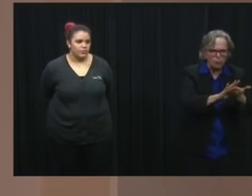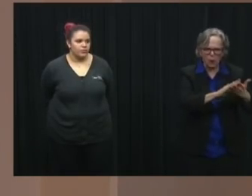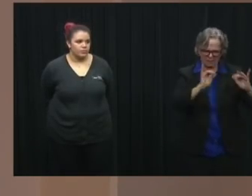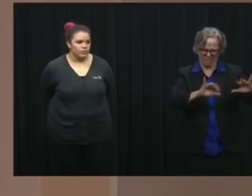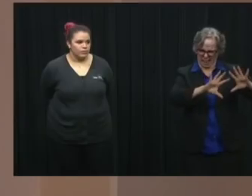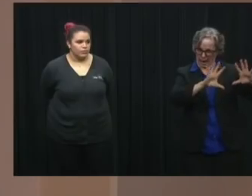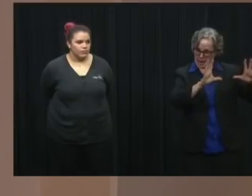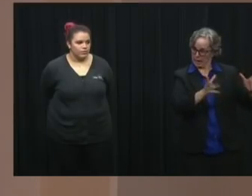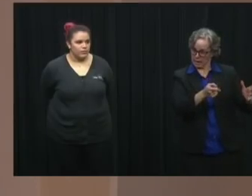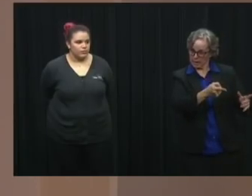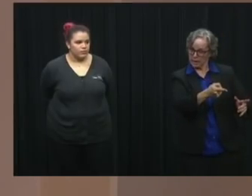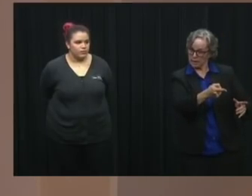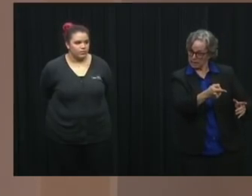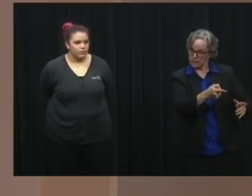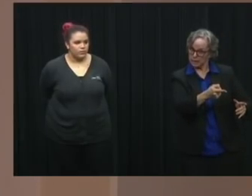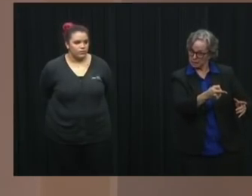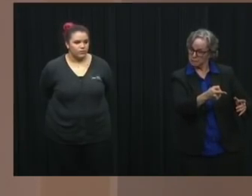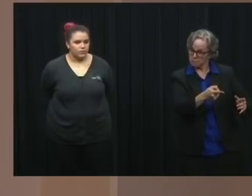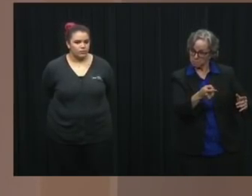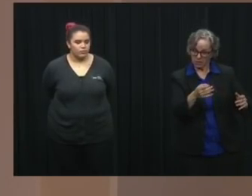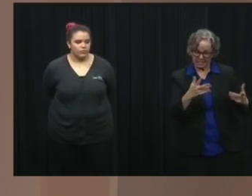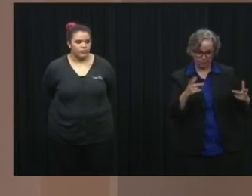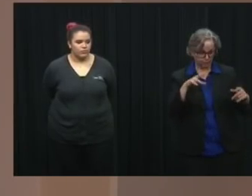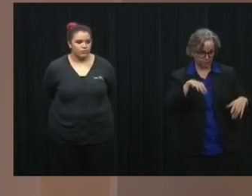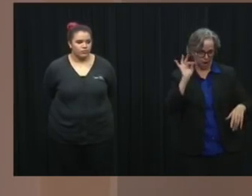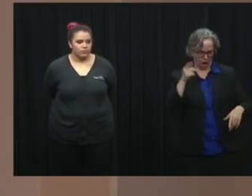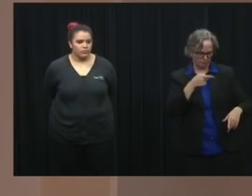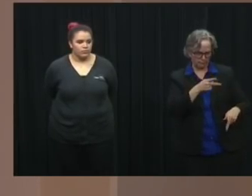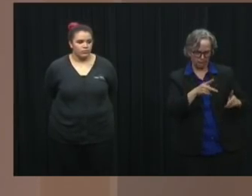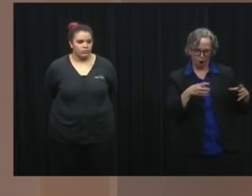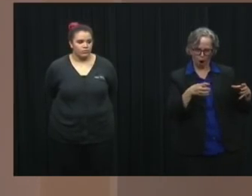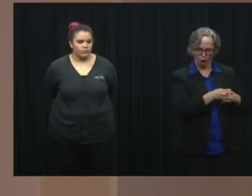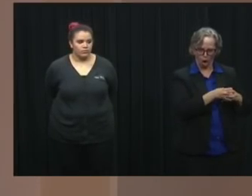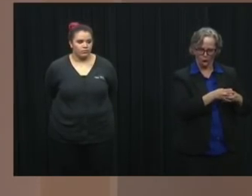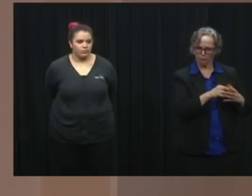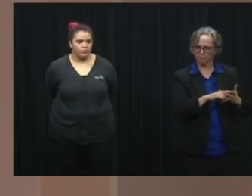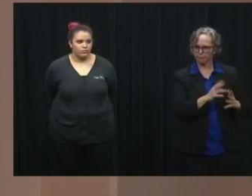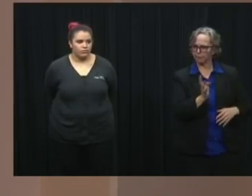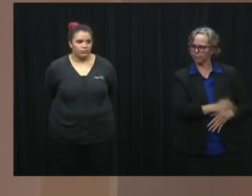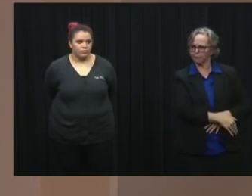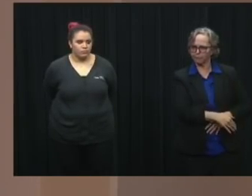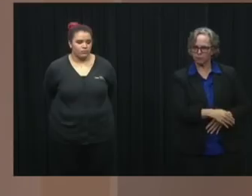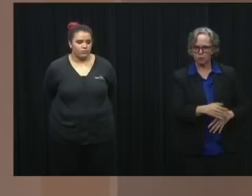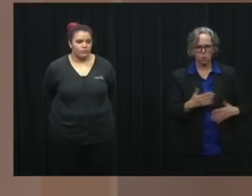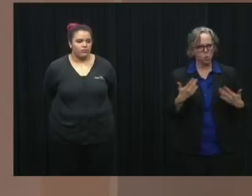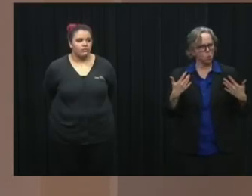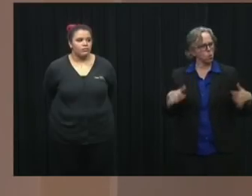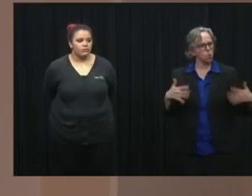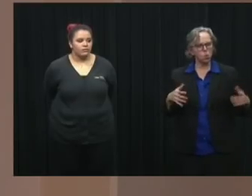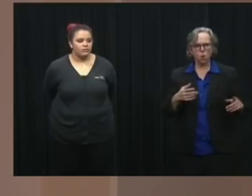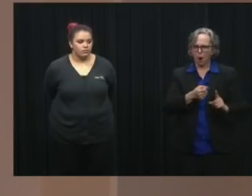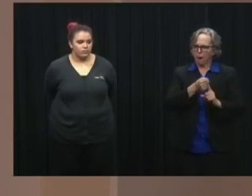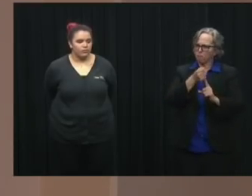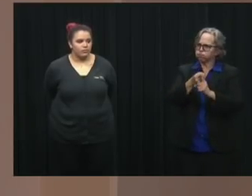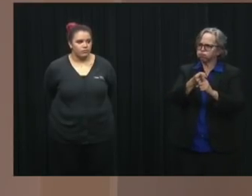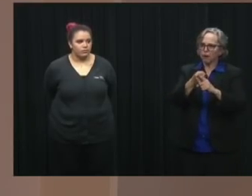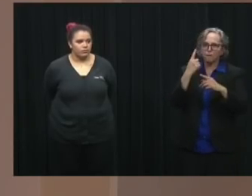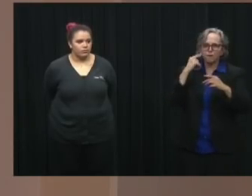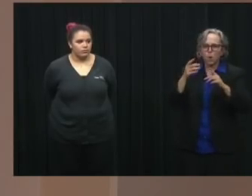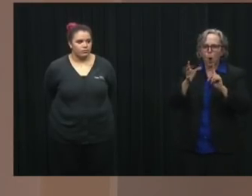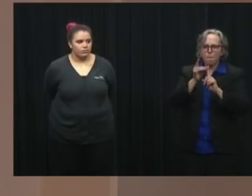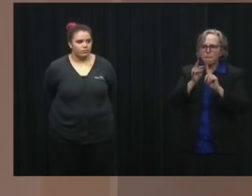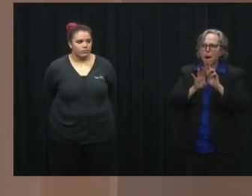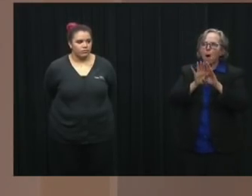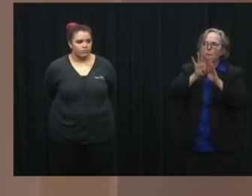create congregations of people, then we will have a dramatic impact in driving down the spread. And that's what we're all after. We're trying